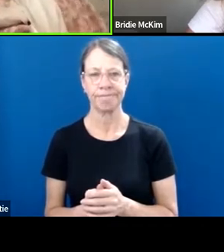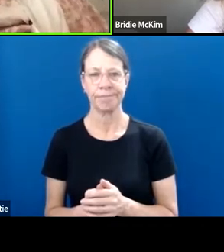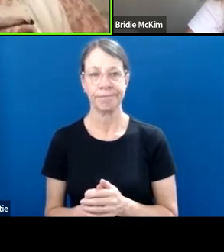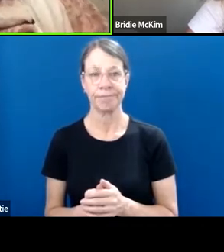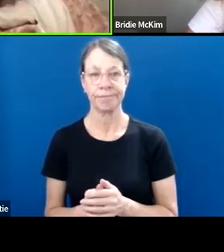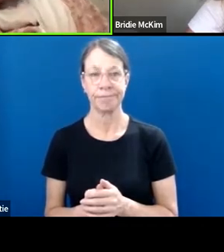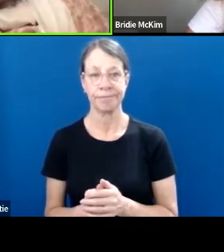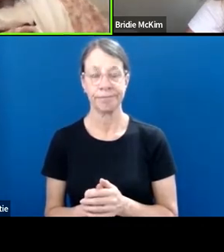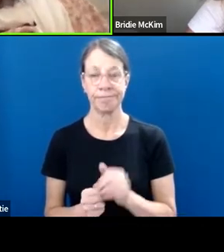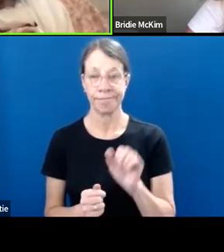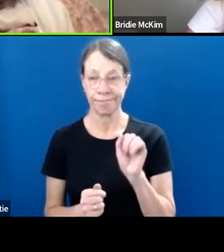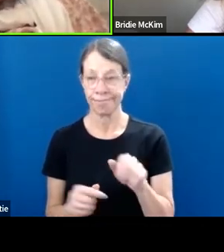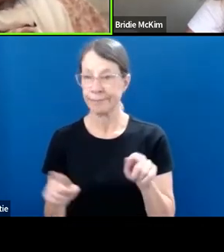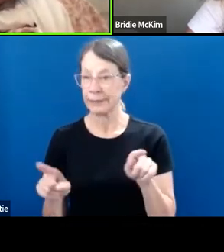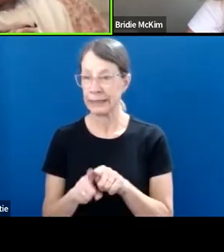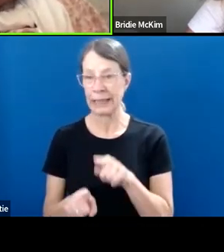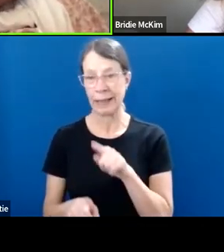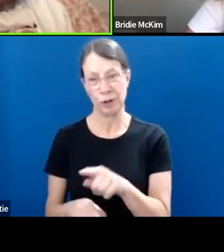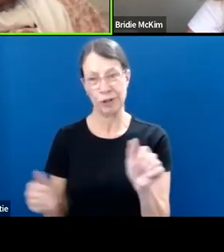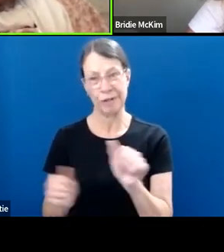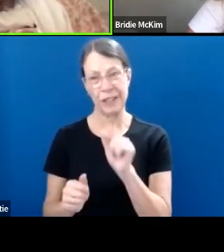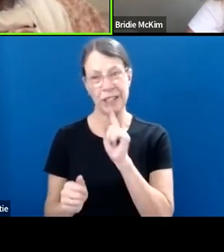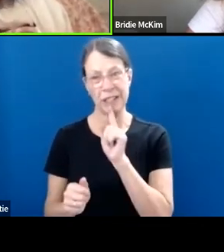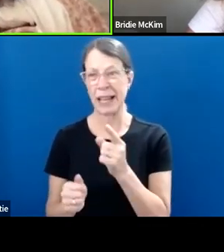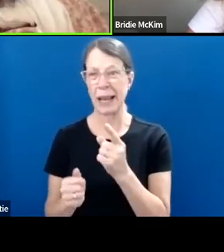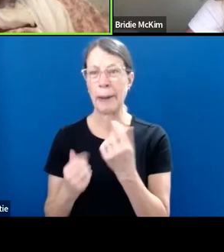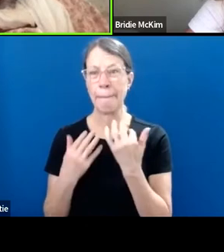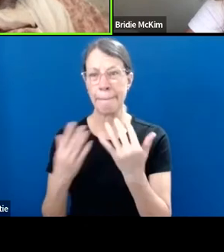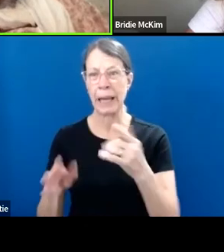said, exclude people with disability.